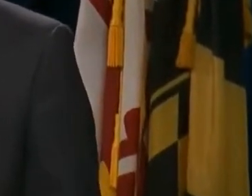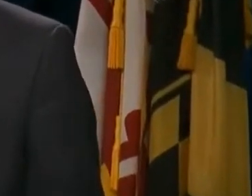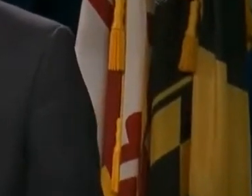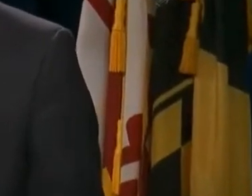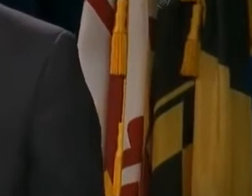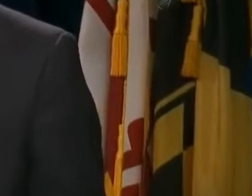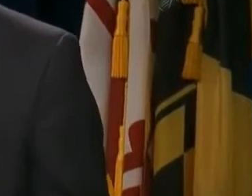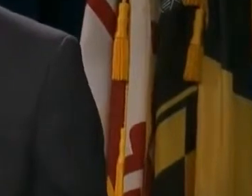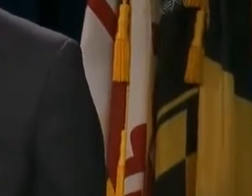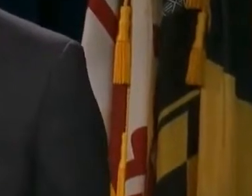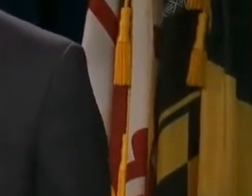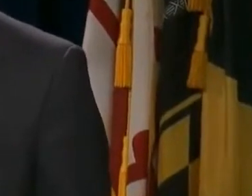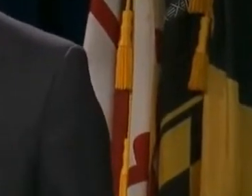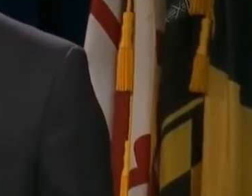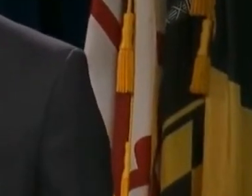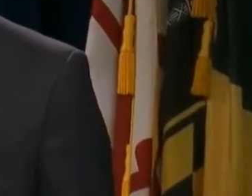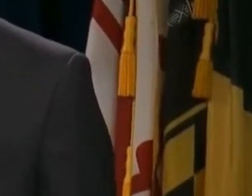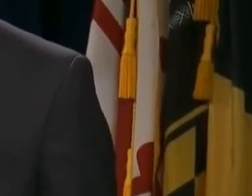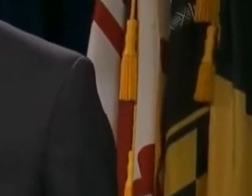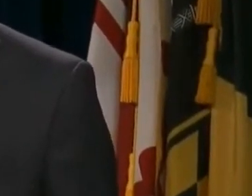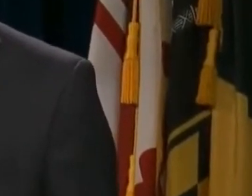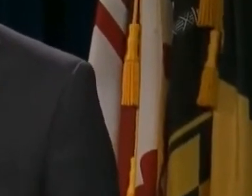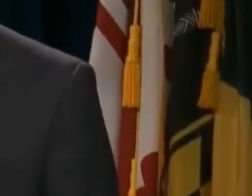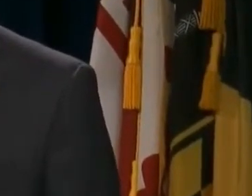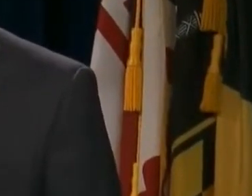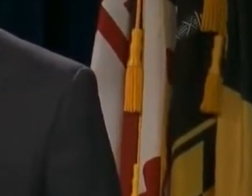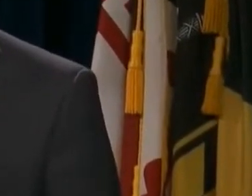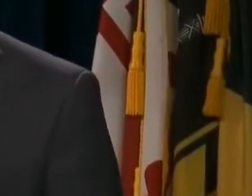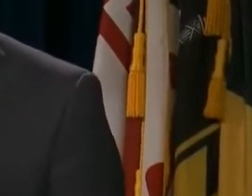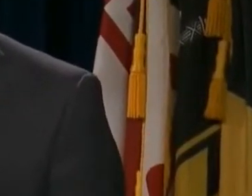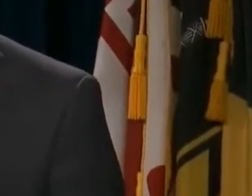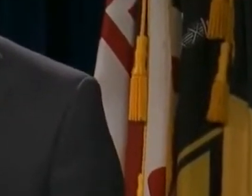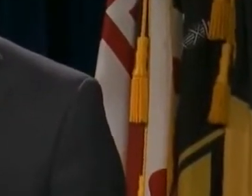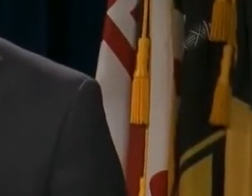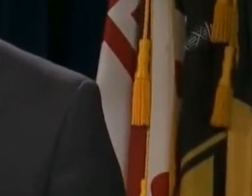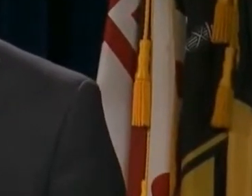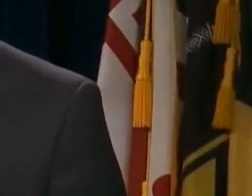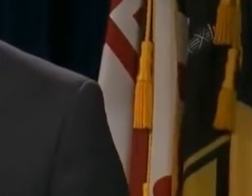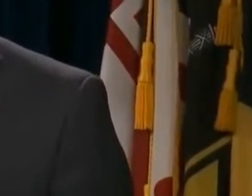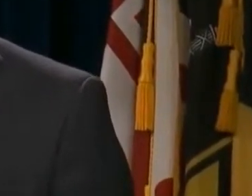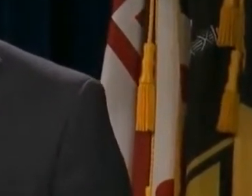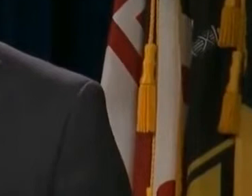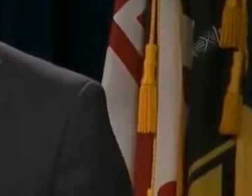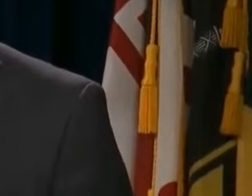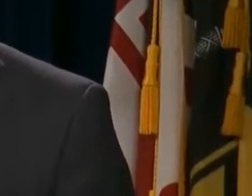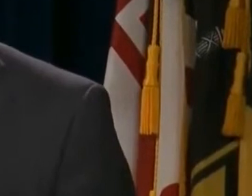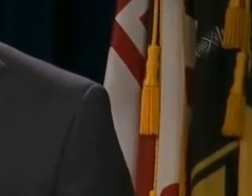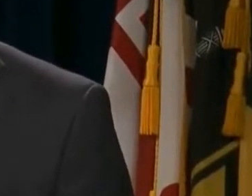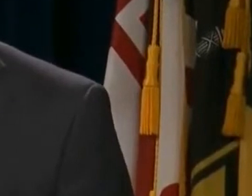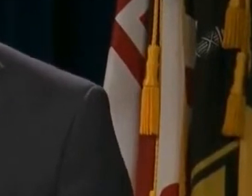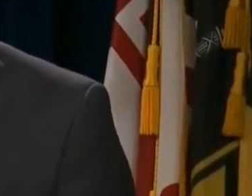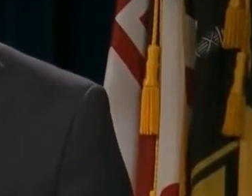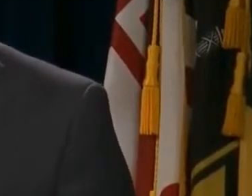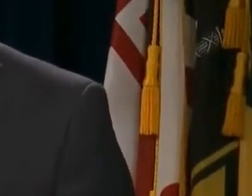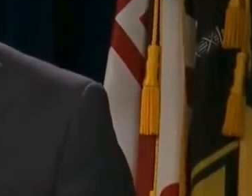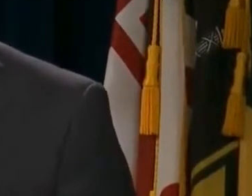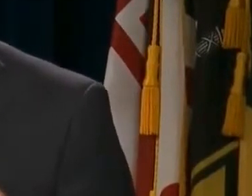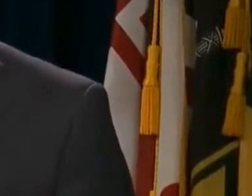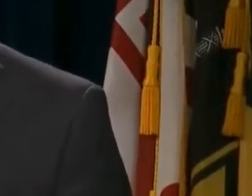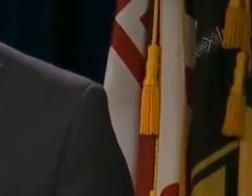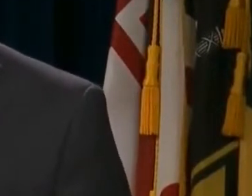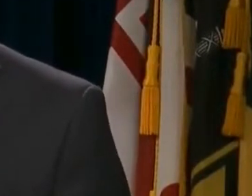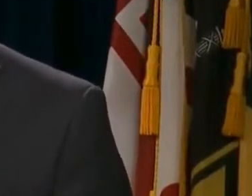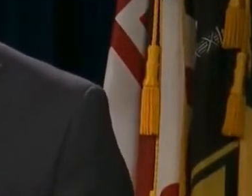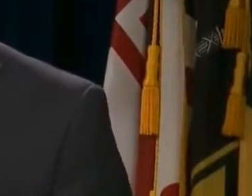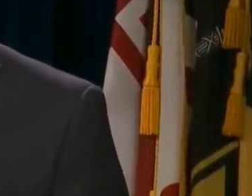I look forward to working with our federal, state, nonprofit, and private partners to continue to build up and realize our shared vision for